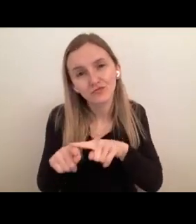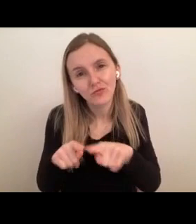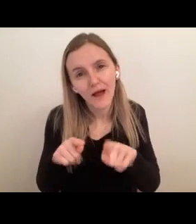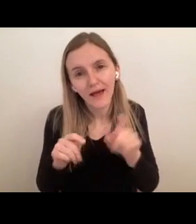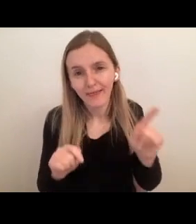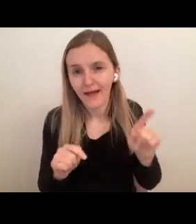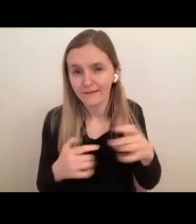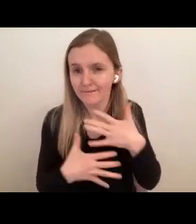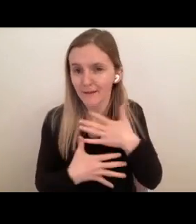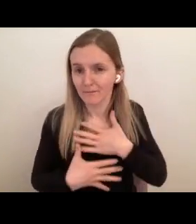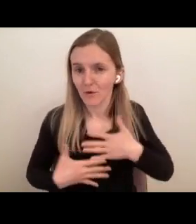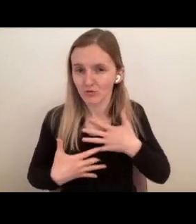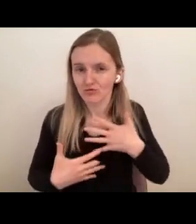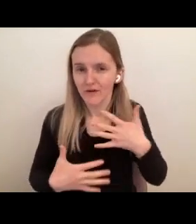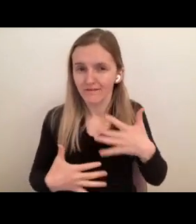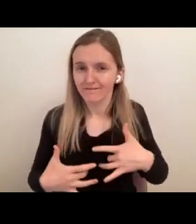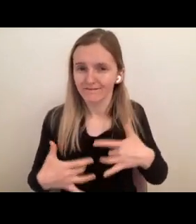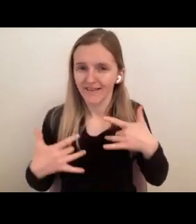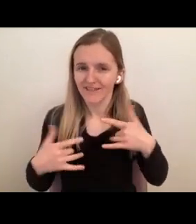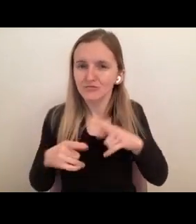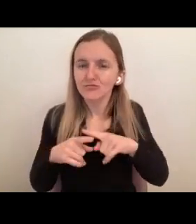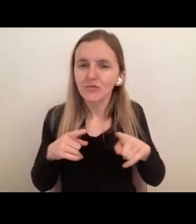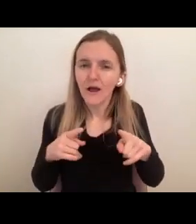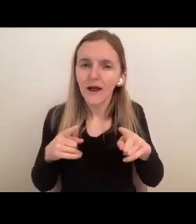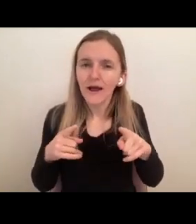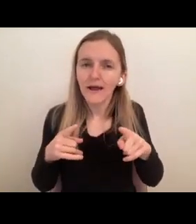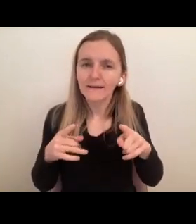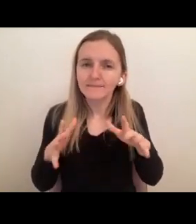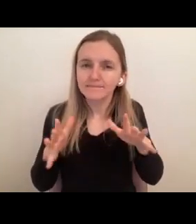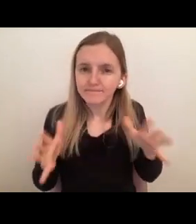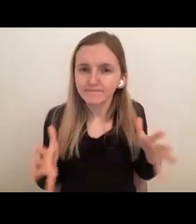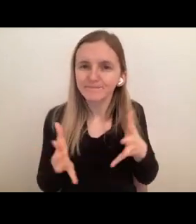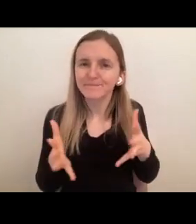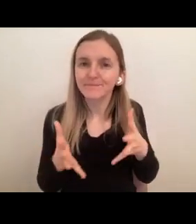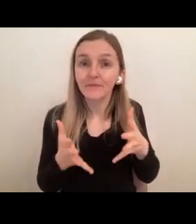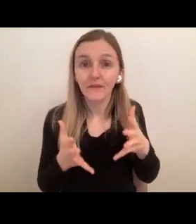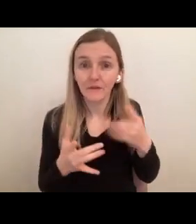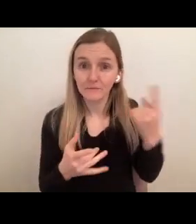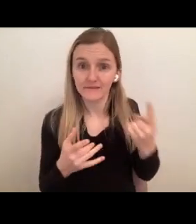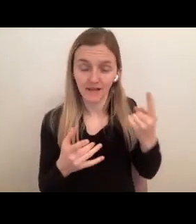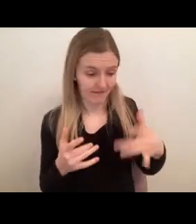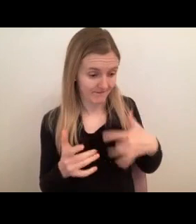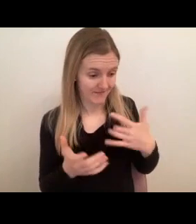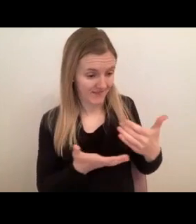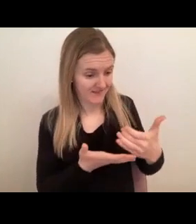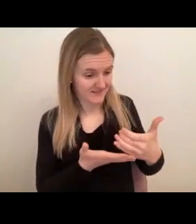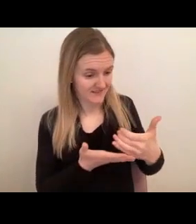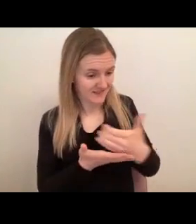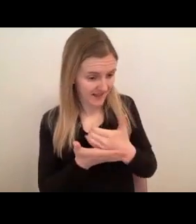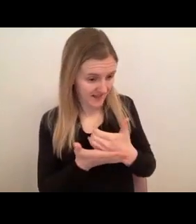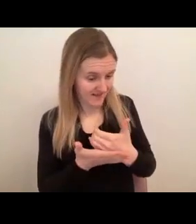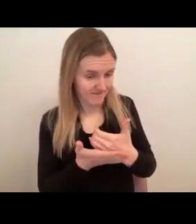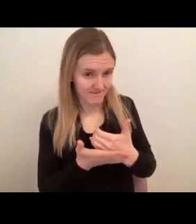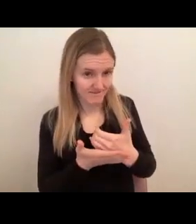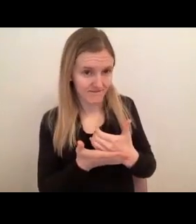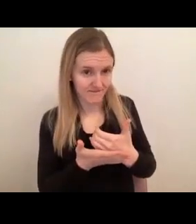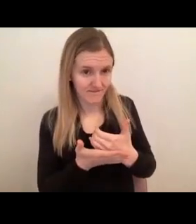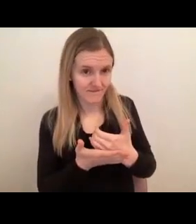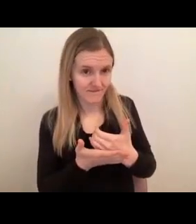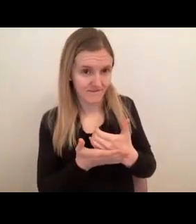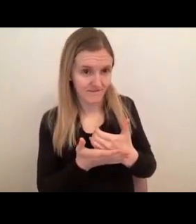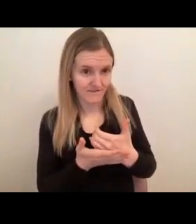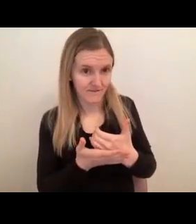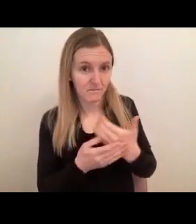of it, to, well, not lessen, but to help him feel safe in that moment before we then